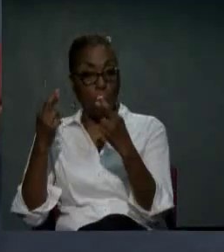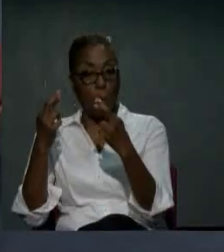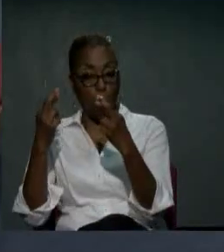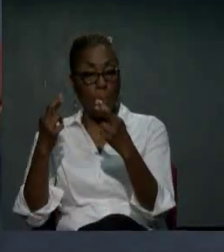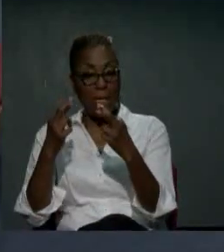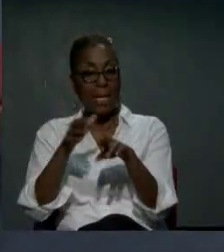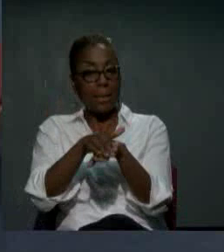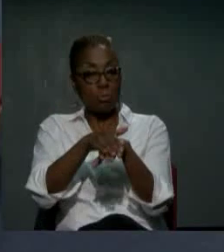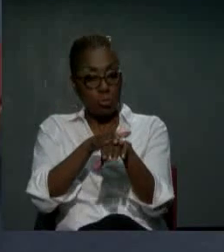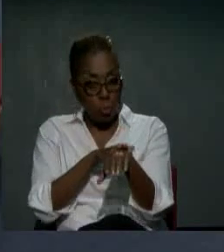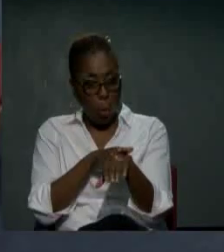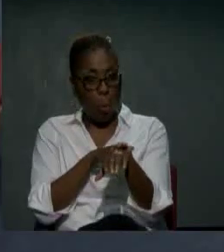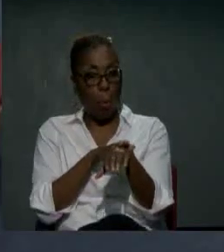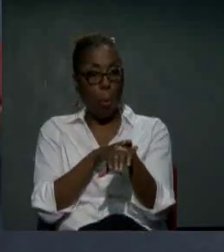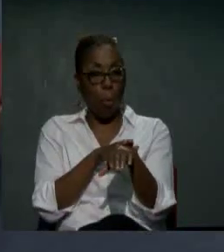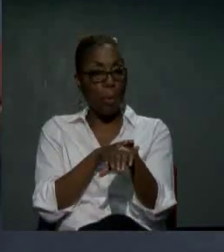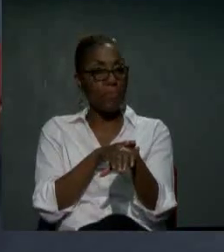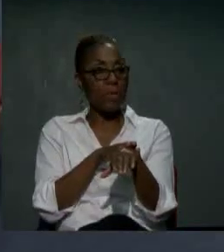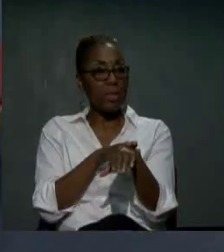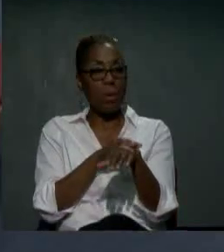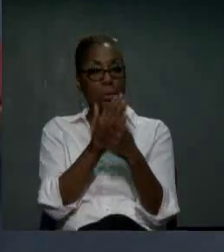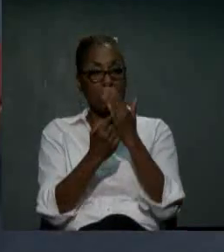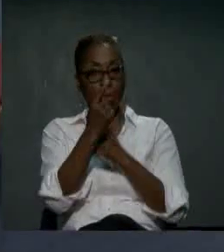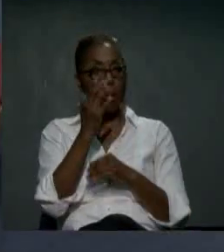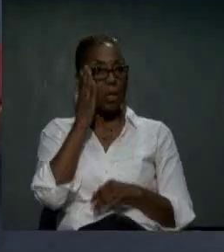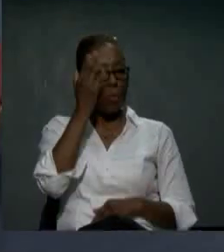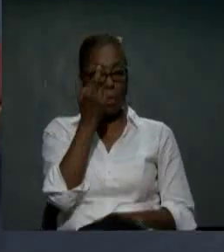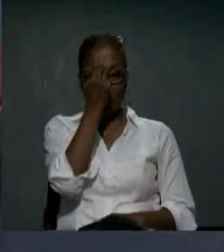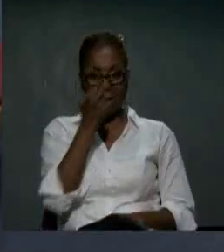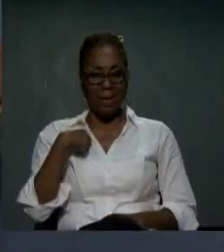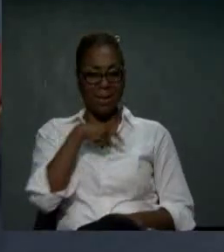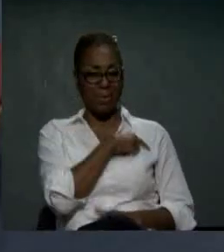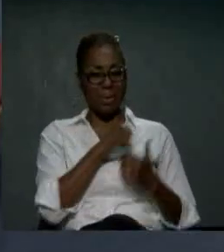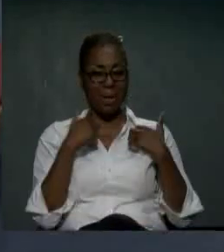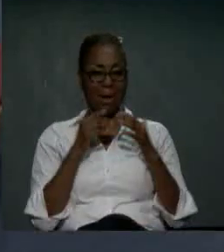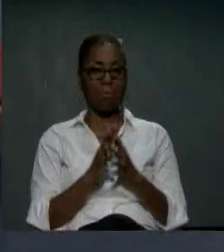slows down where somebody will realize we've got a lot